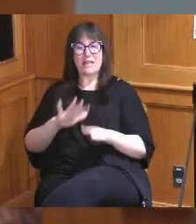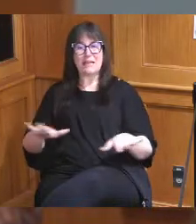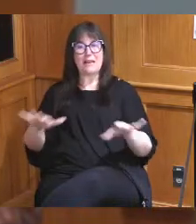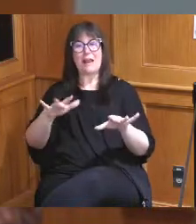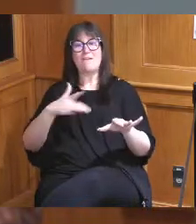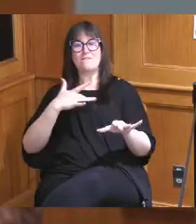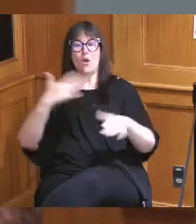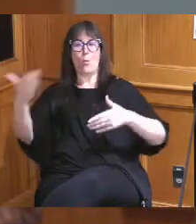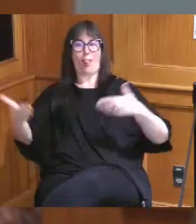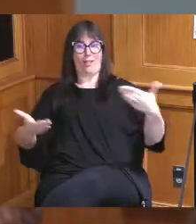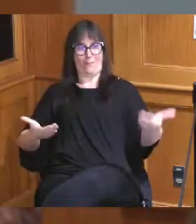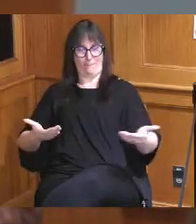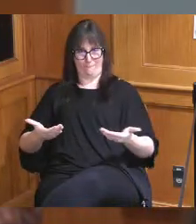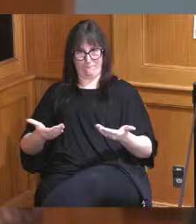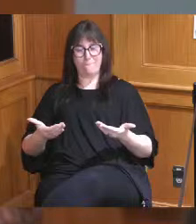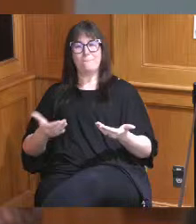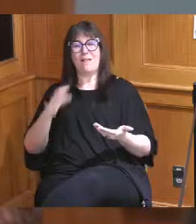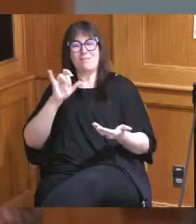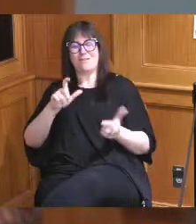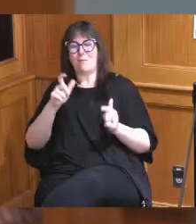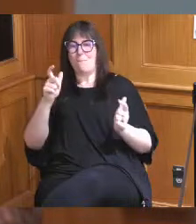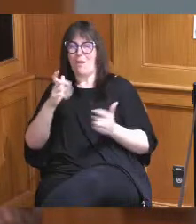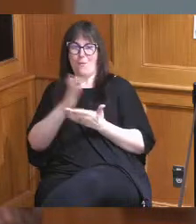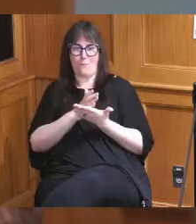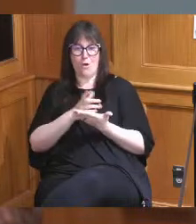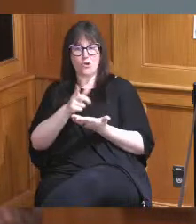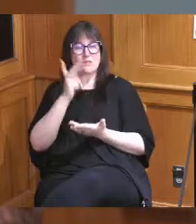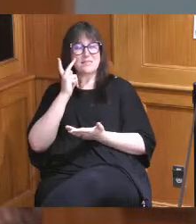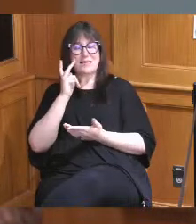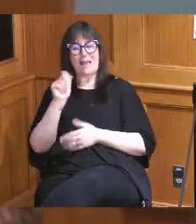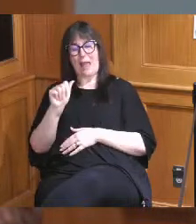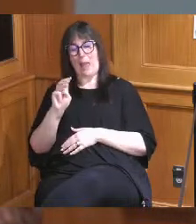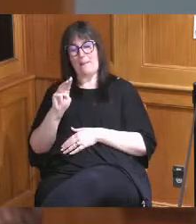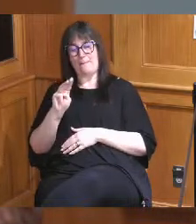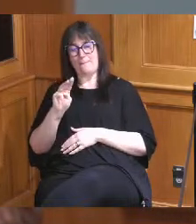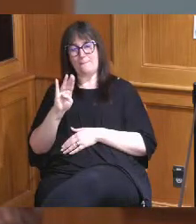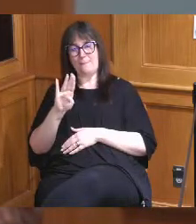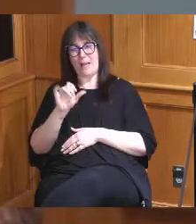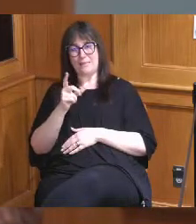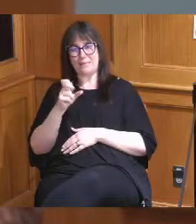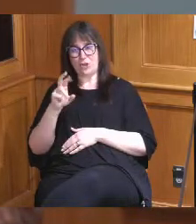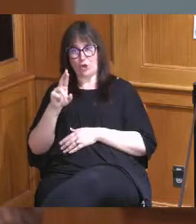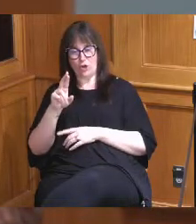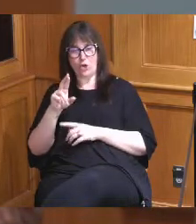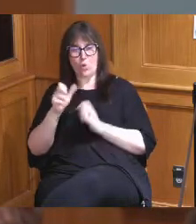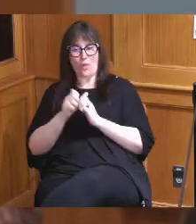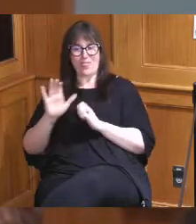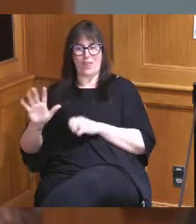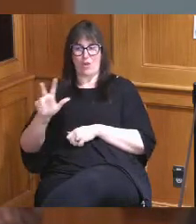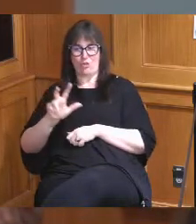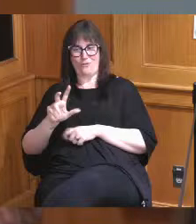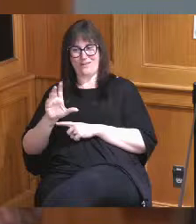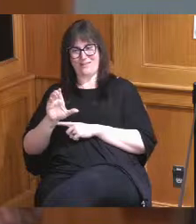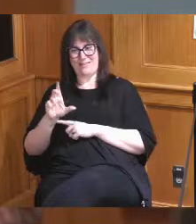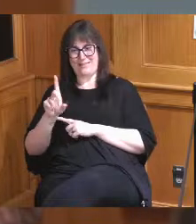welcoming, and that's a huge part of it. You'll see ambassadors with their 3C DC